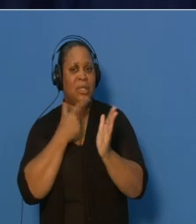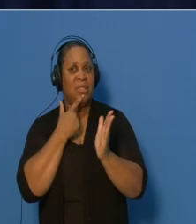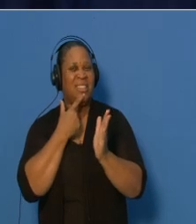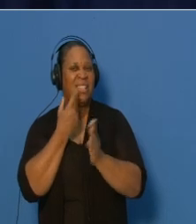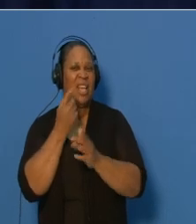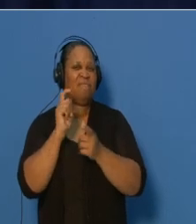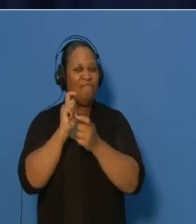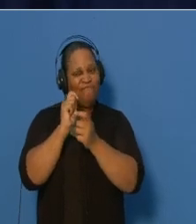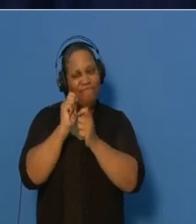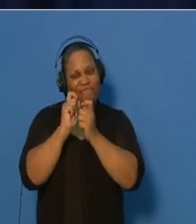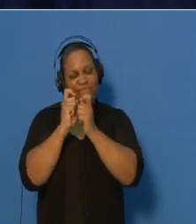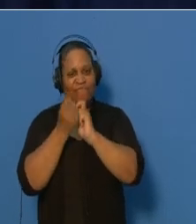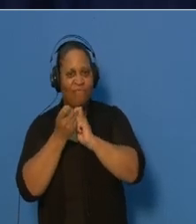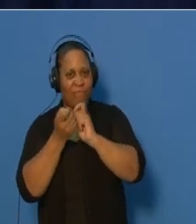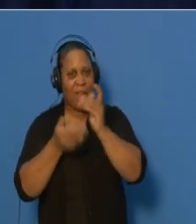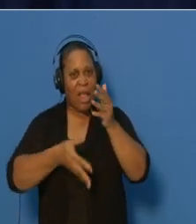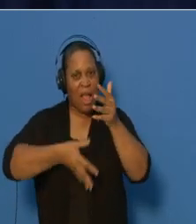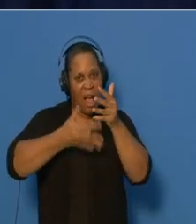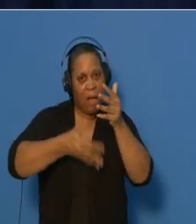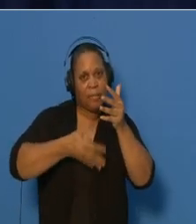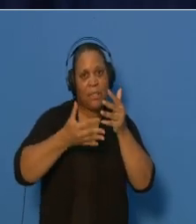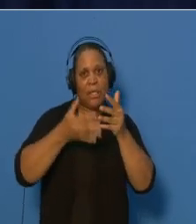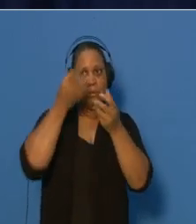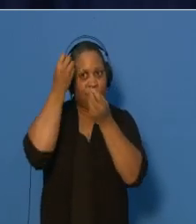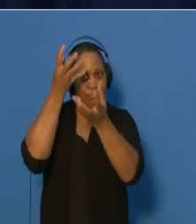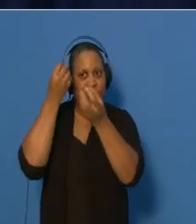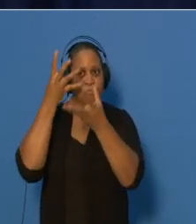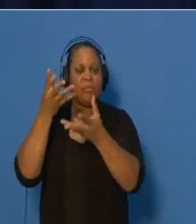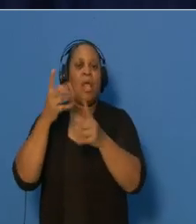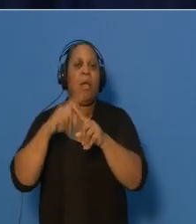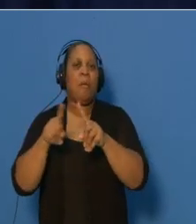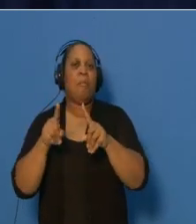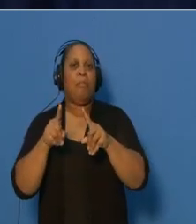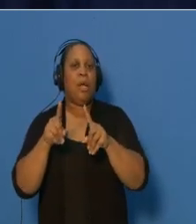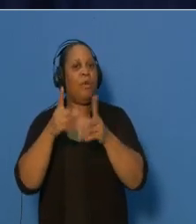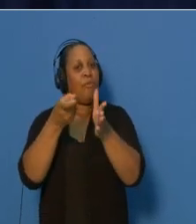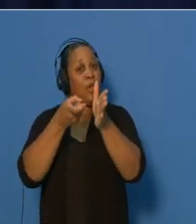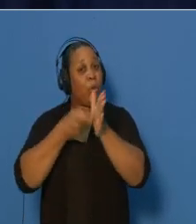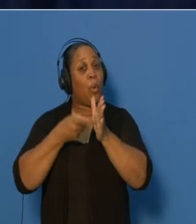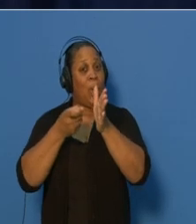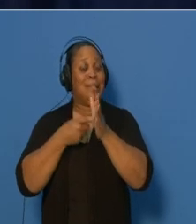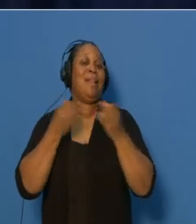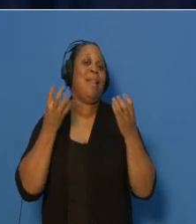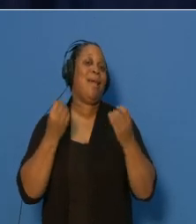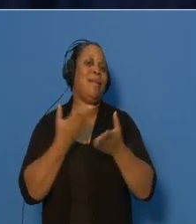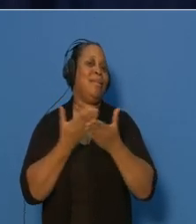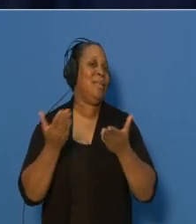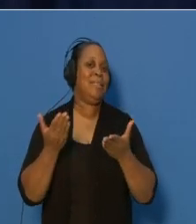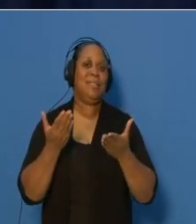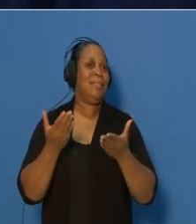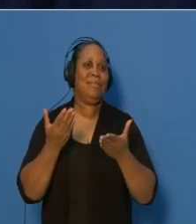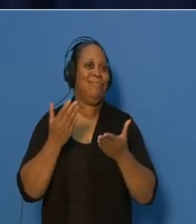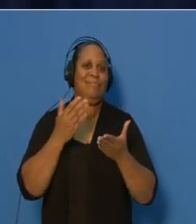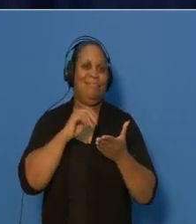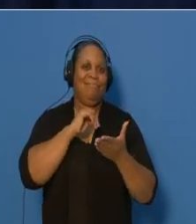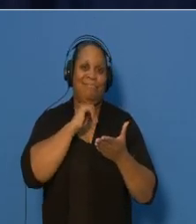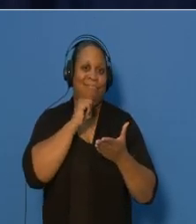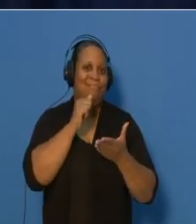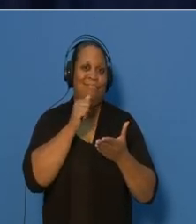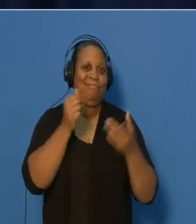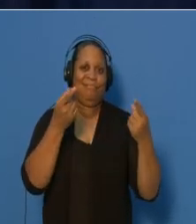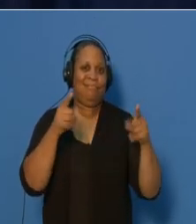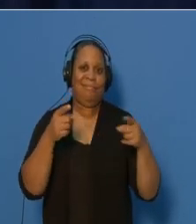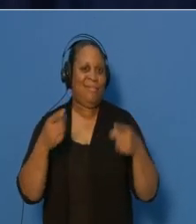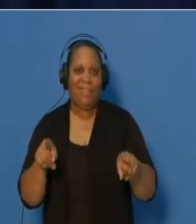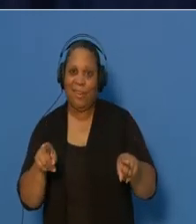to the particular guidance and regulations which have been put out. But there have been requests for a lot of things, and they are not going to be given and